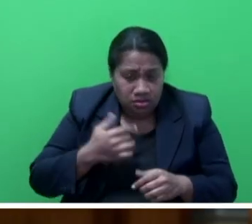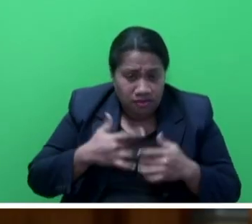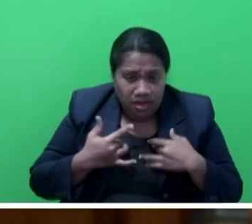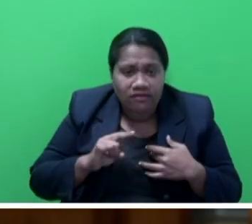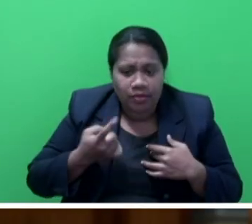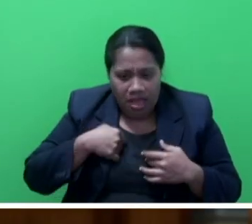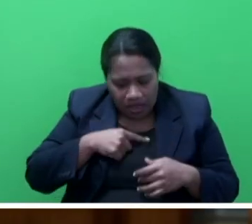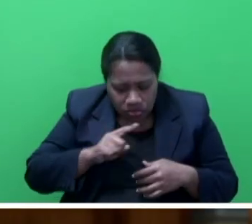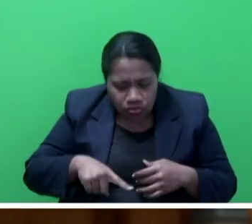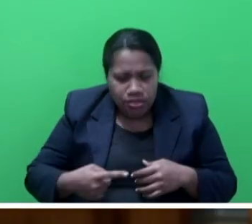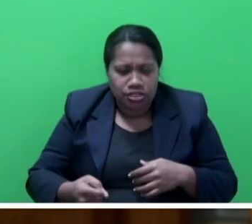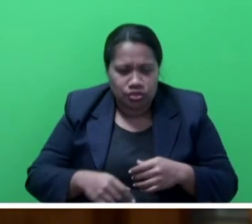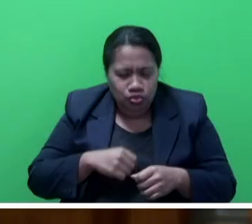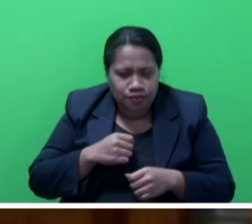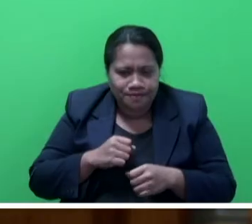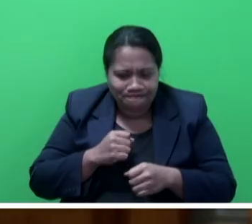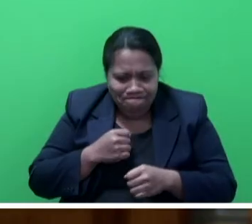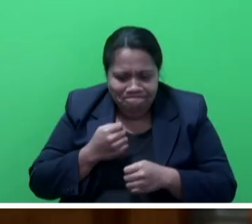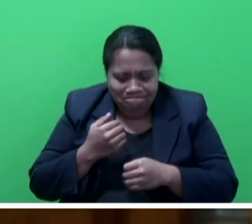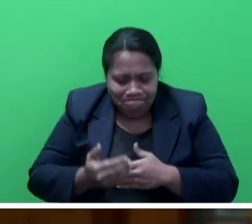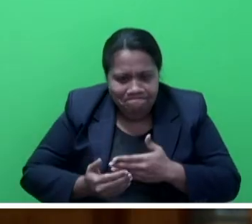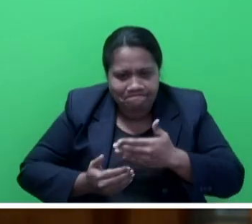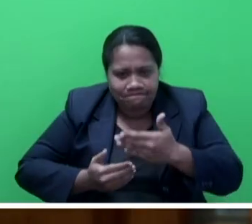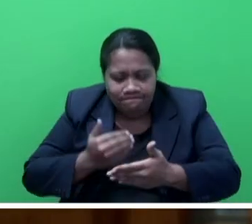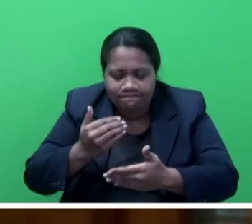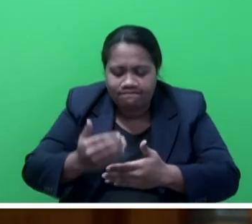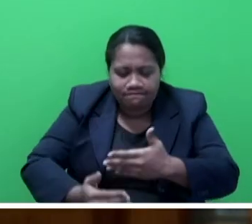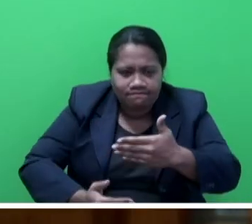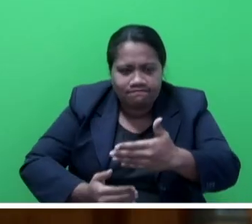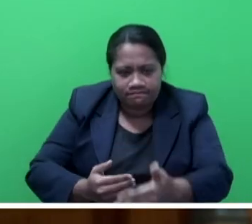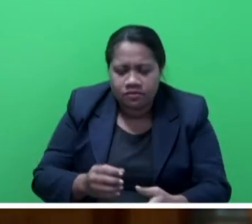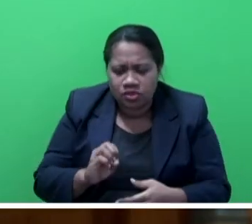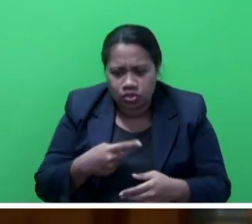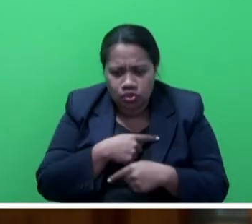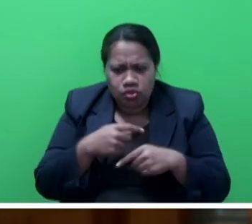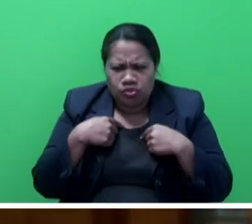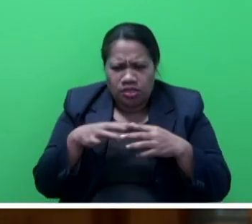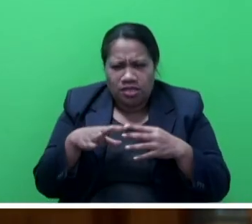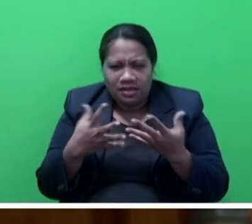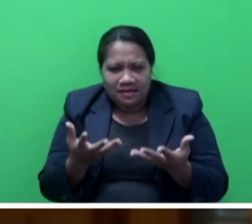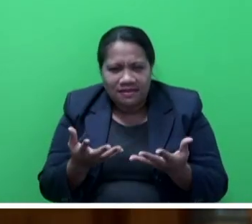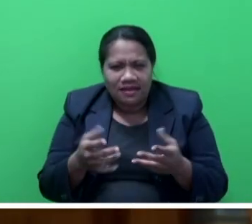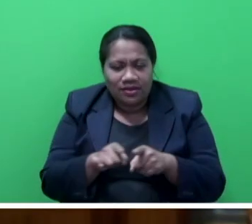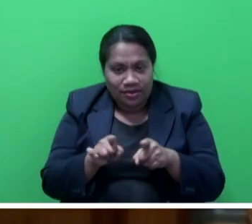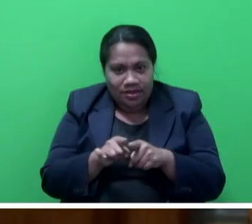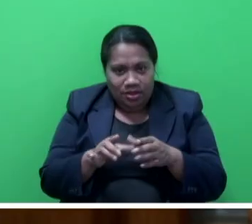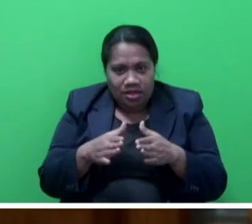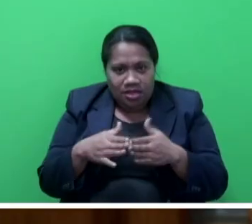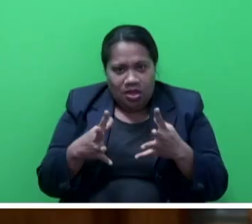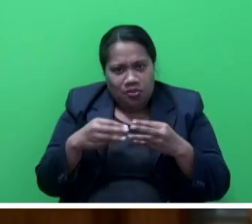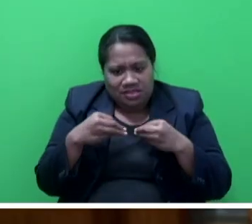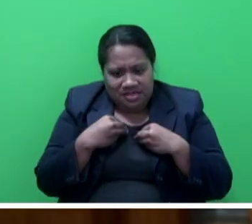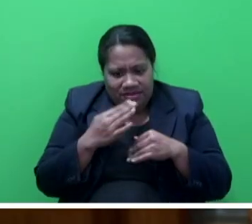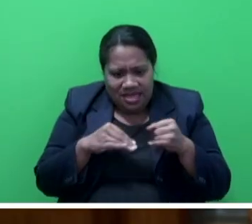well. Mr. Speaker, while we continue to be at the receiving end of the impacts of climate change and COVID-19, we are certainly not responsible